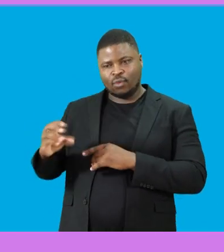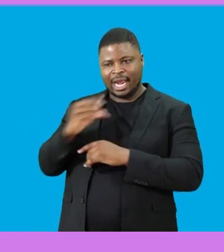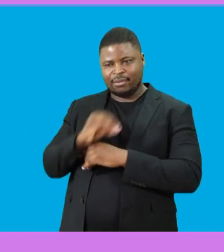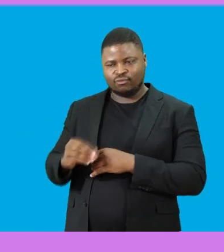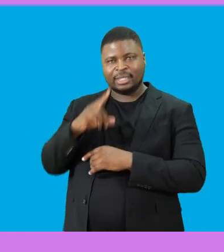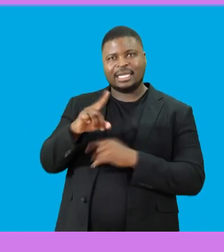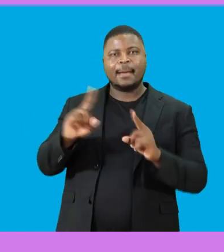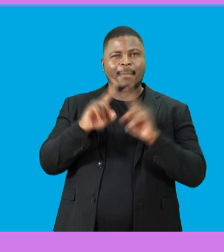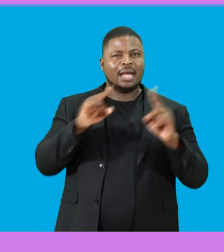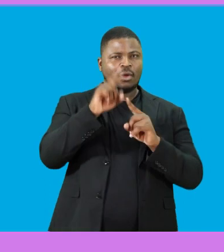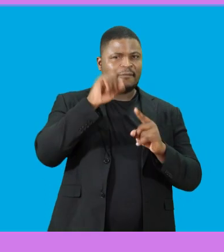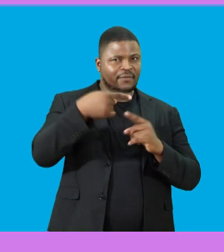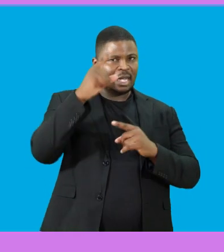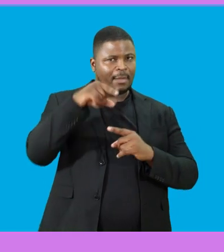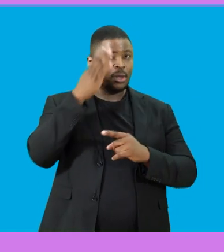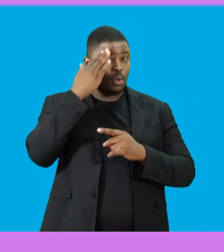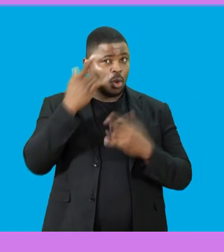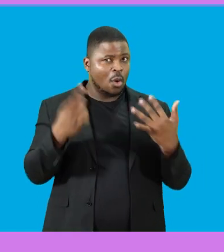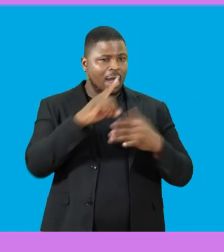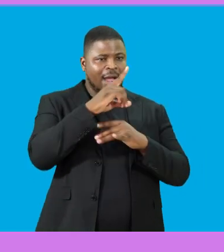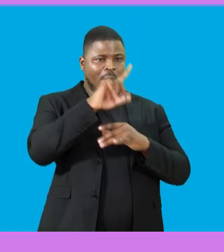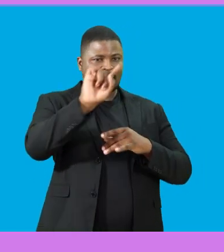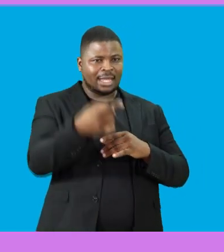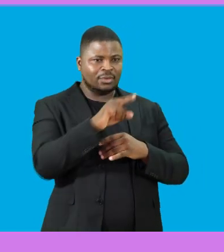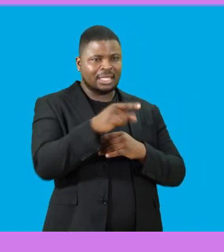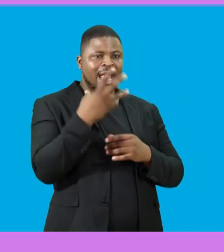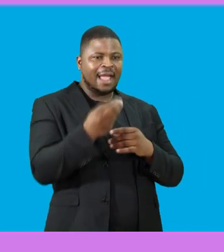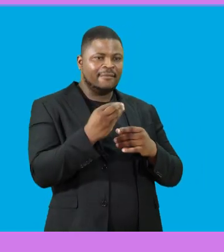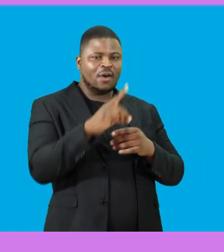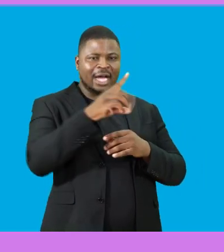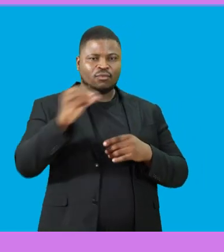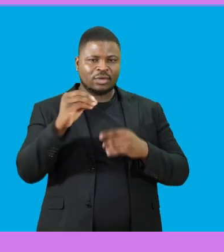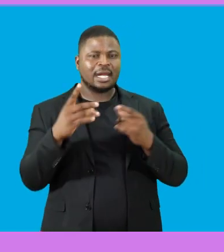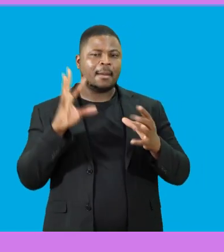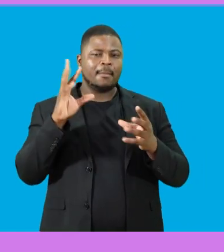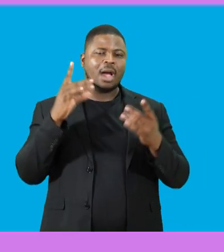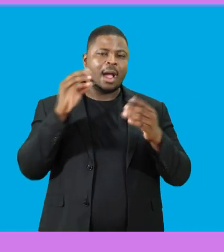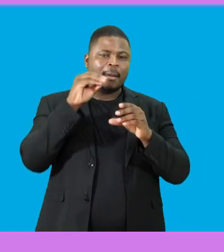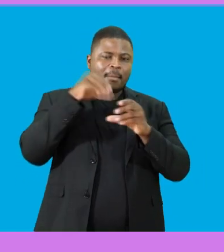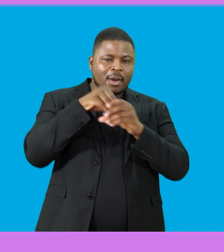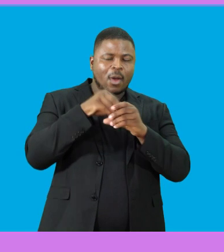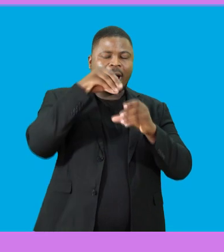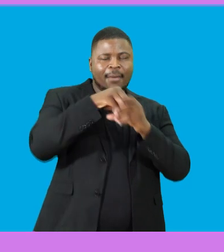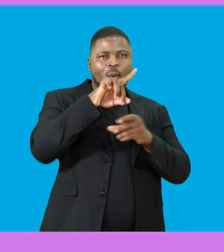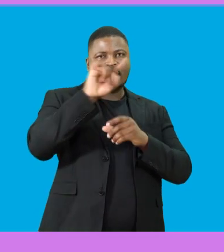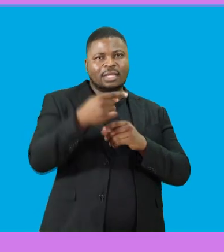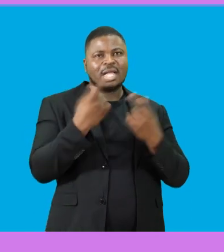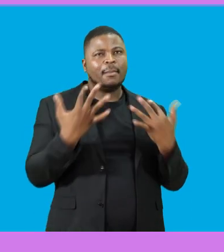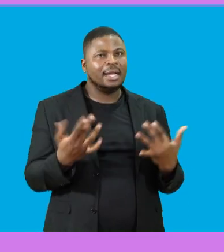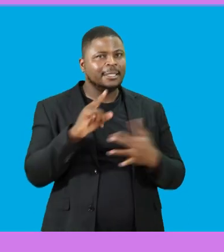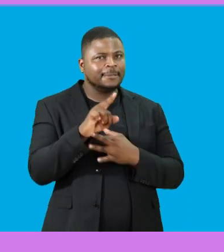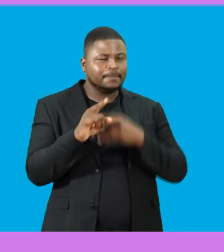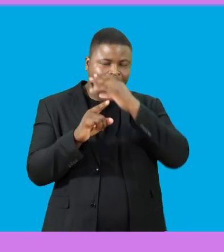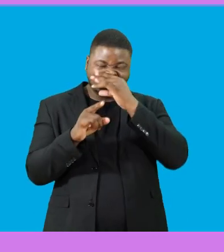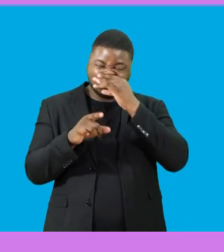need to know how many 100 rands do we have in 1,000. So we can say 1,000. Let's try and do it manually.